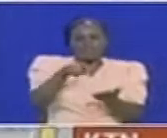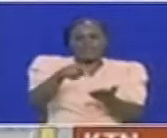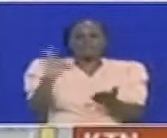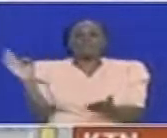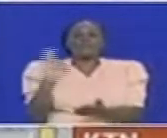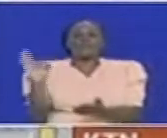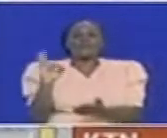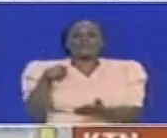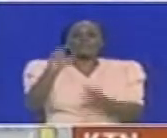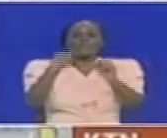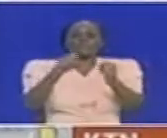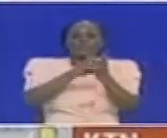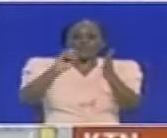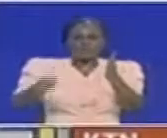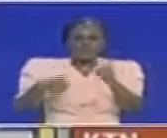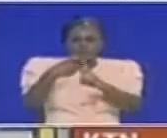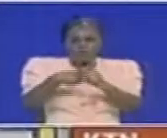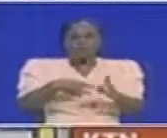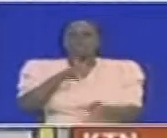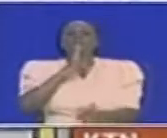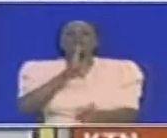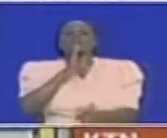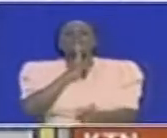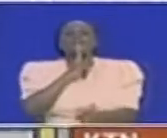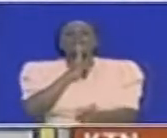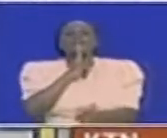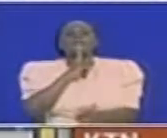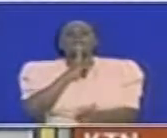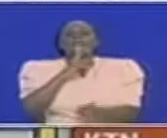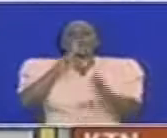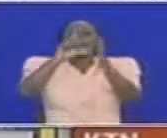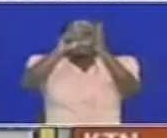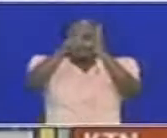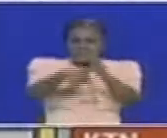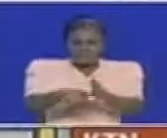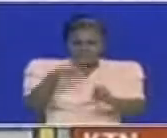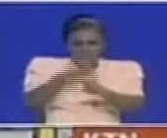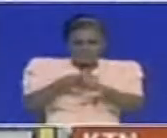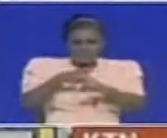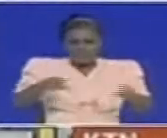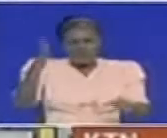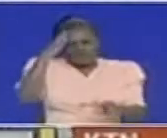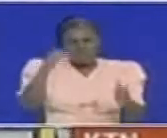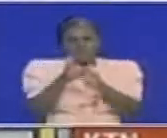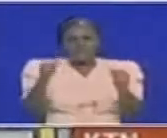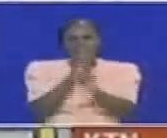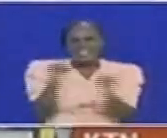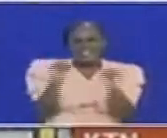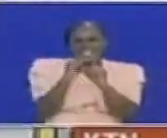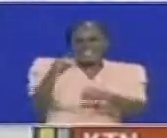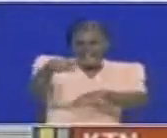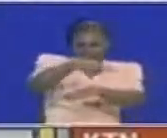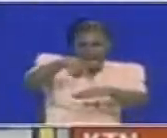fluoride can be removed from water. Na hatimaye mifupa hiyo maarufu boncha huoshwa kwa saa 3 kila